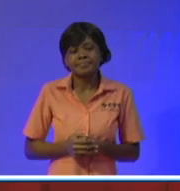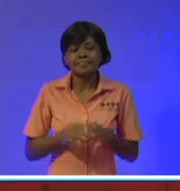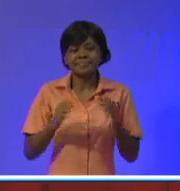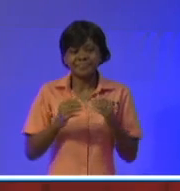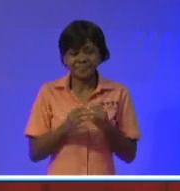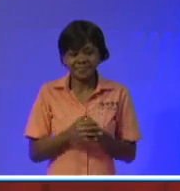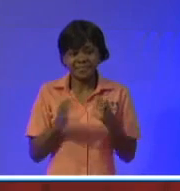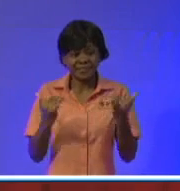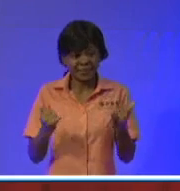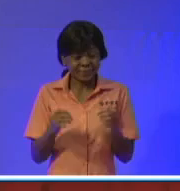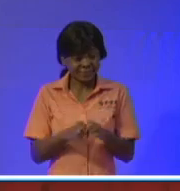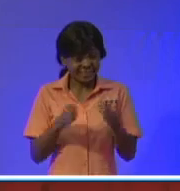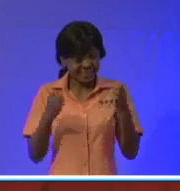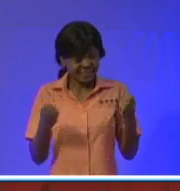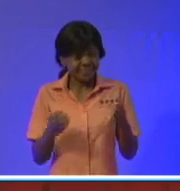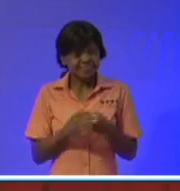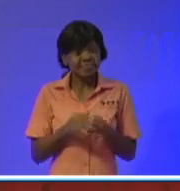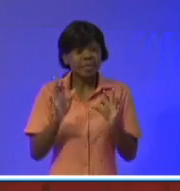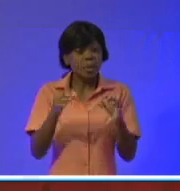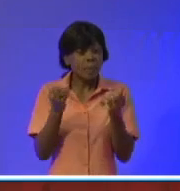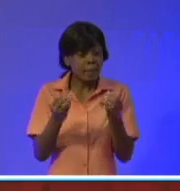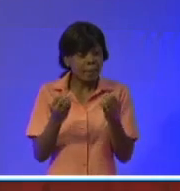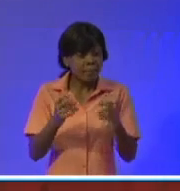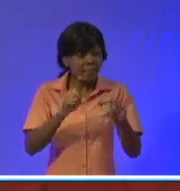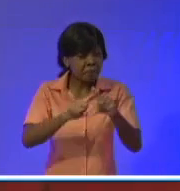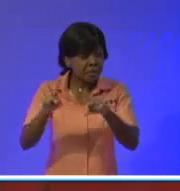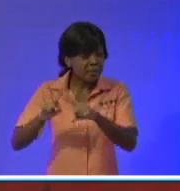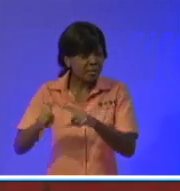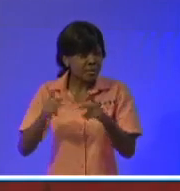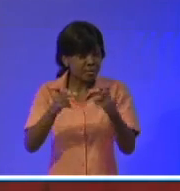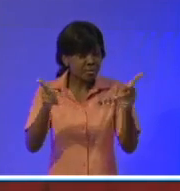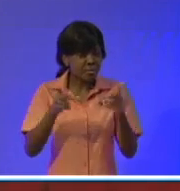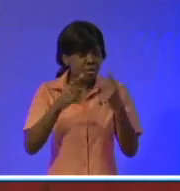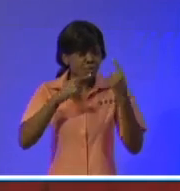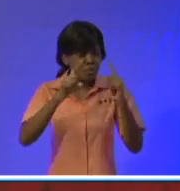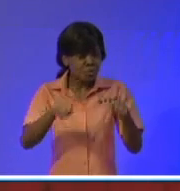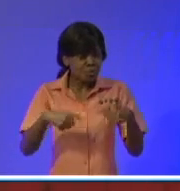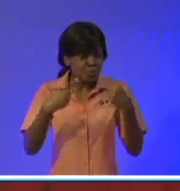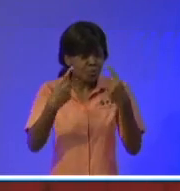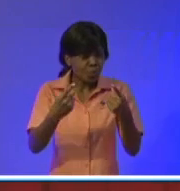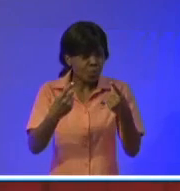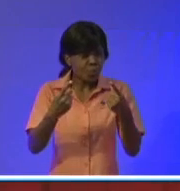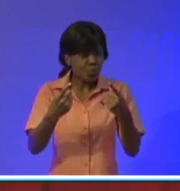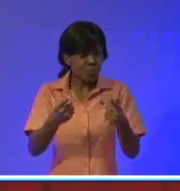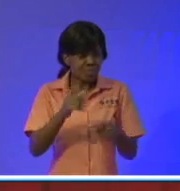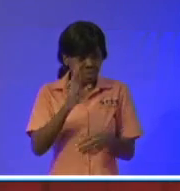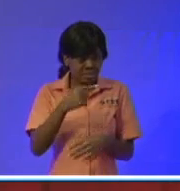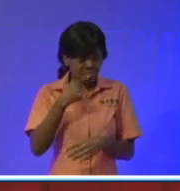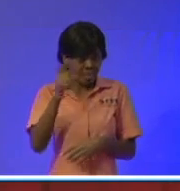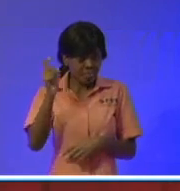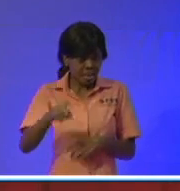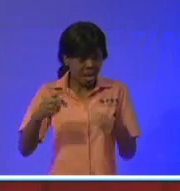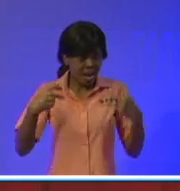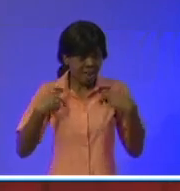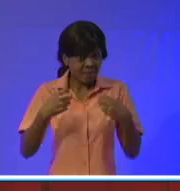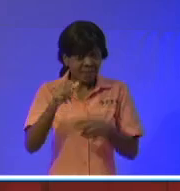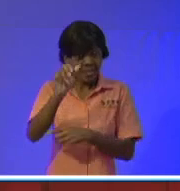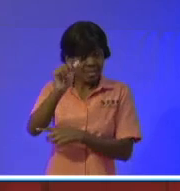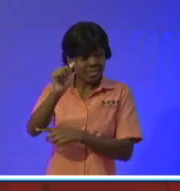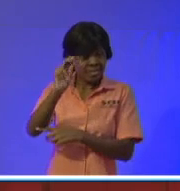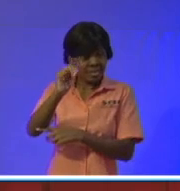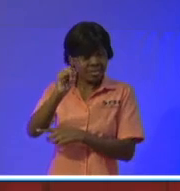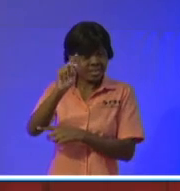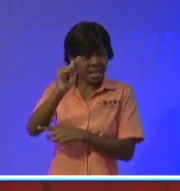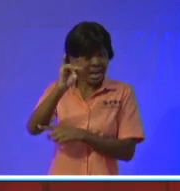for treatment, whether it's emergency care, what you must take an antigen test. Of course, there's a cost attached. It ranges